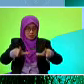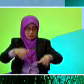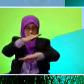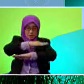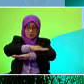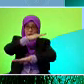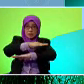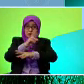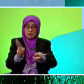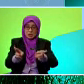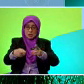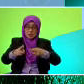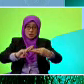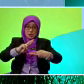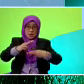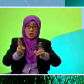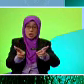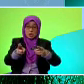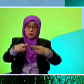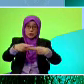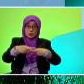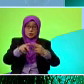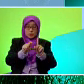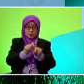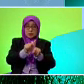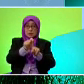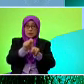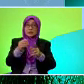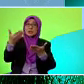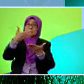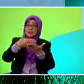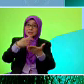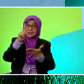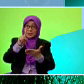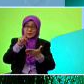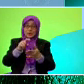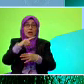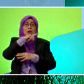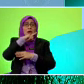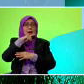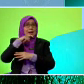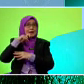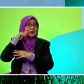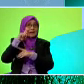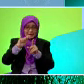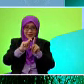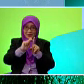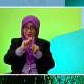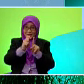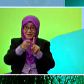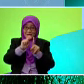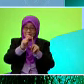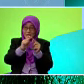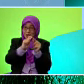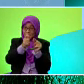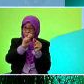temperature. And next to it, also a plate of prawns, but this type of prawn is the dried ones that your mom always